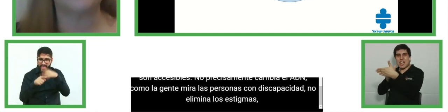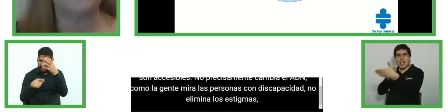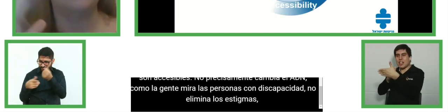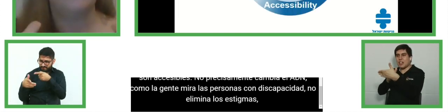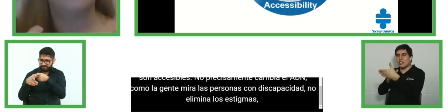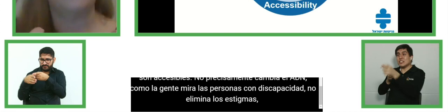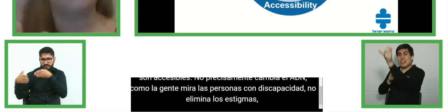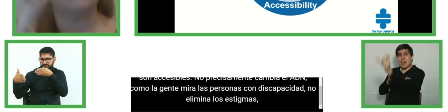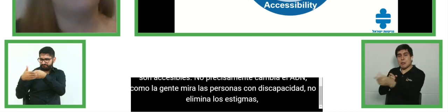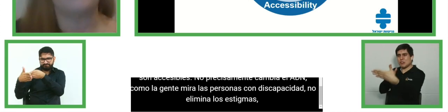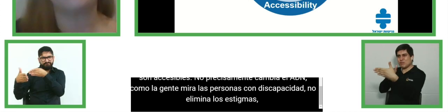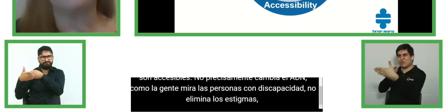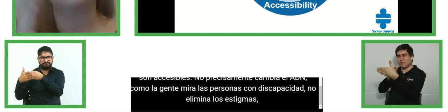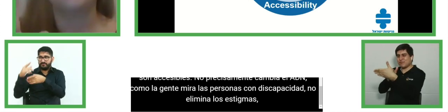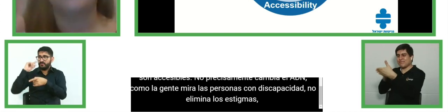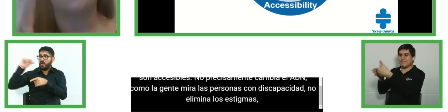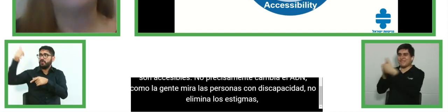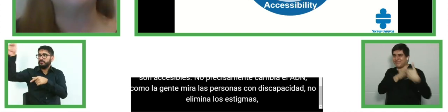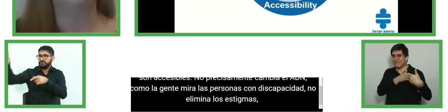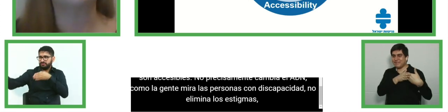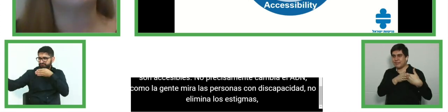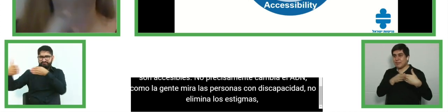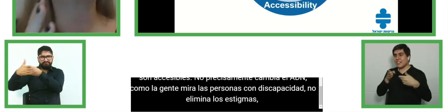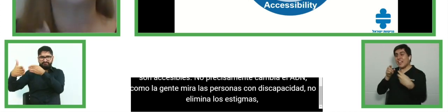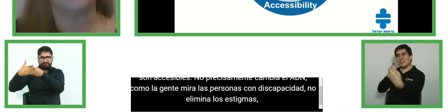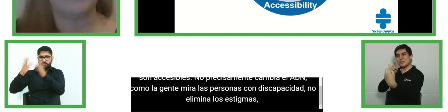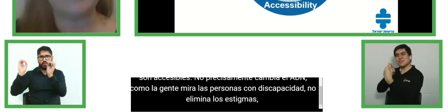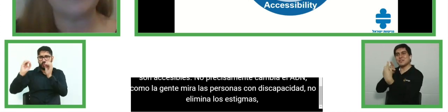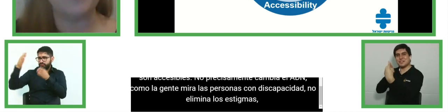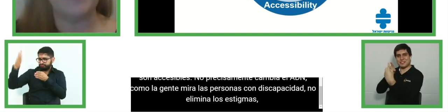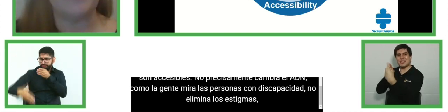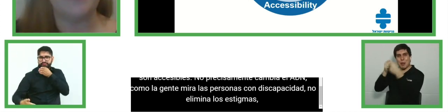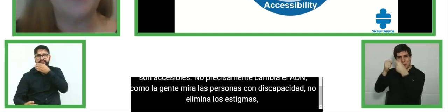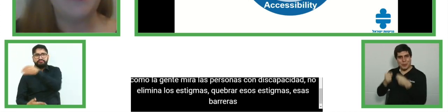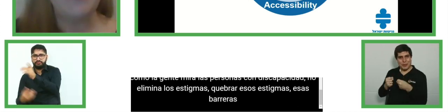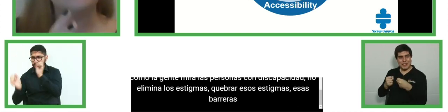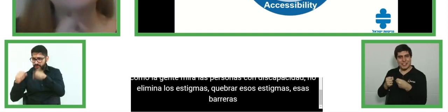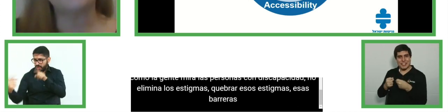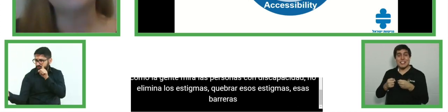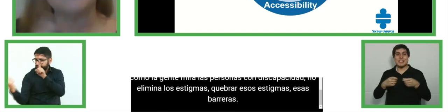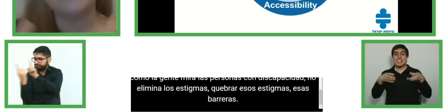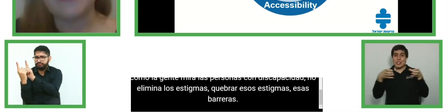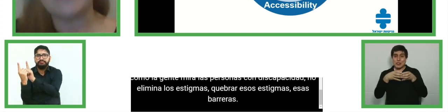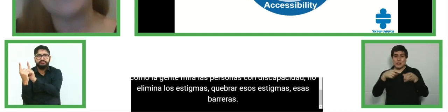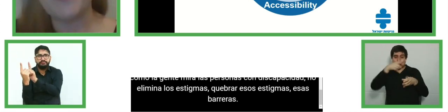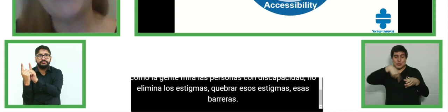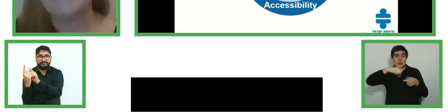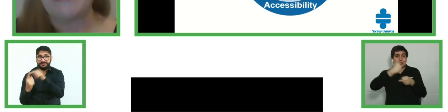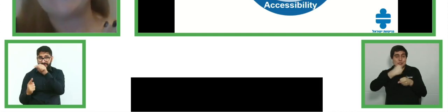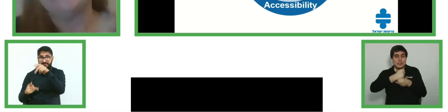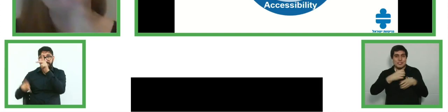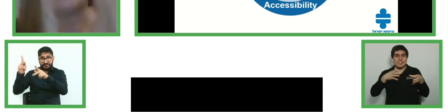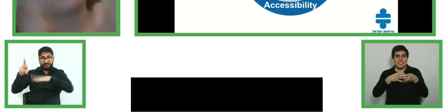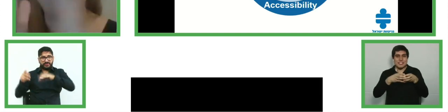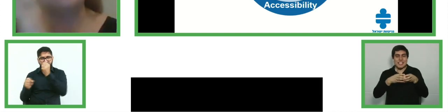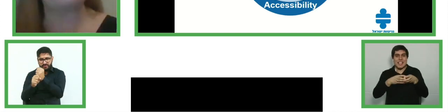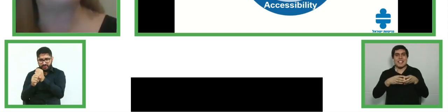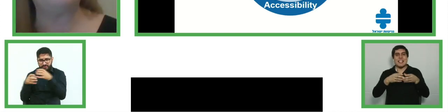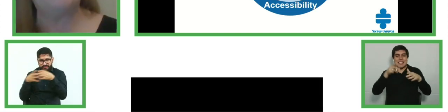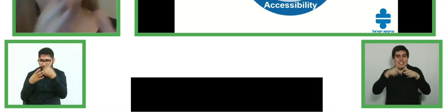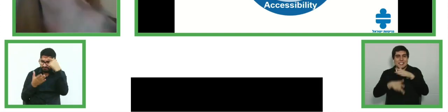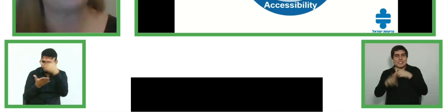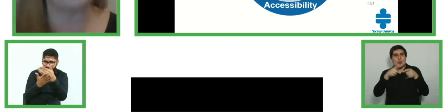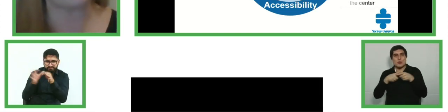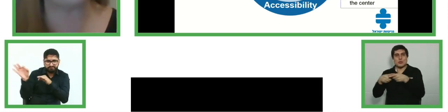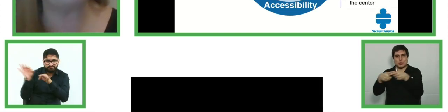the social accessibility. The social accessibility, next click, sorry, I didn't know the clicks are not gonna be made by me, so I'm